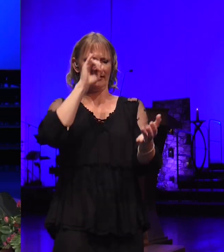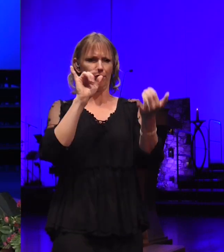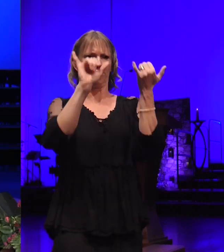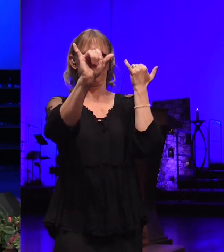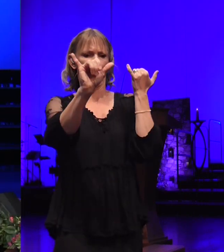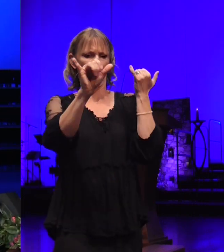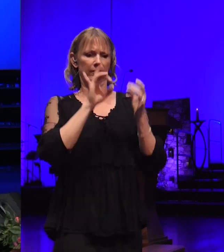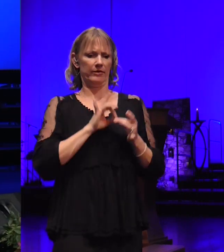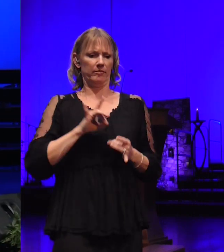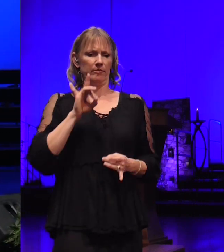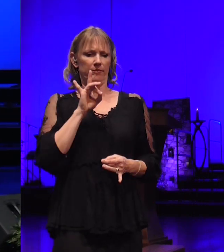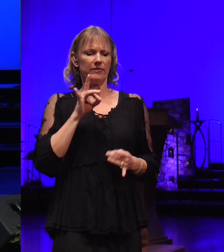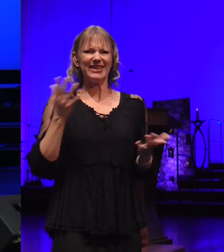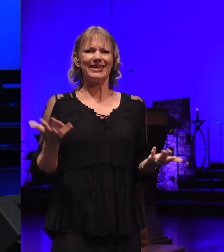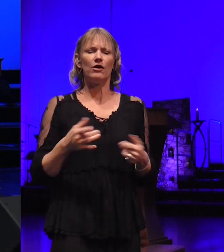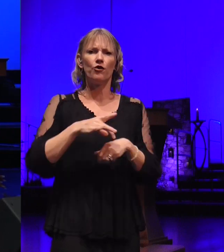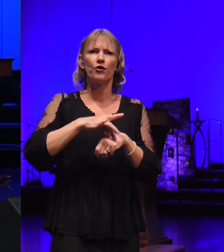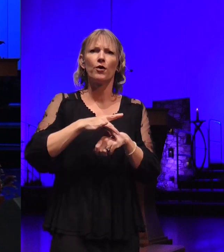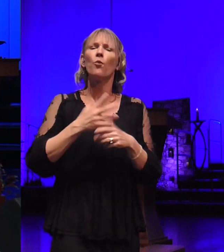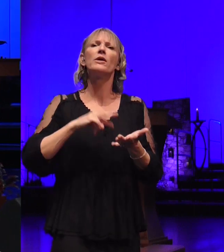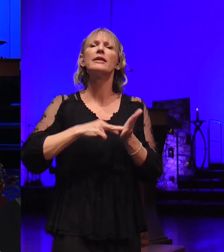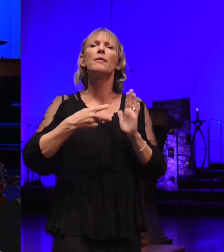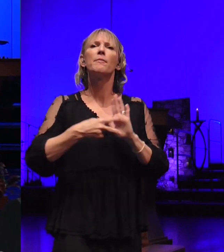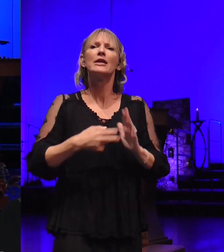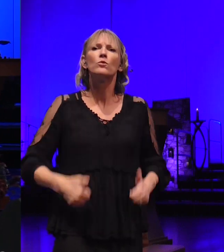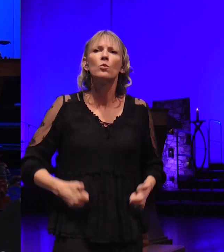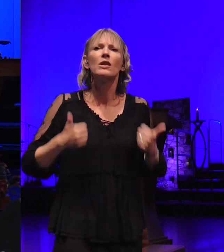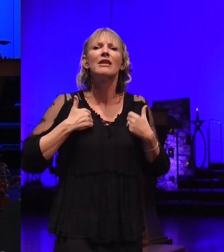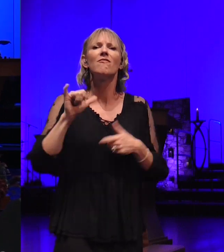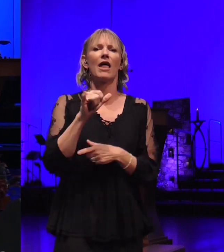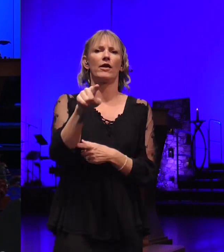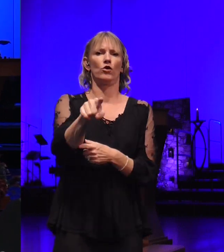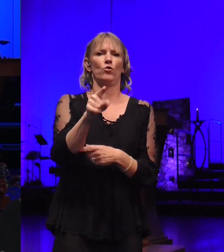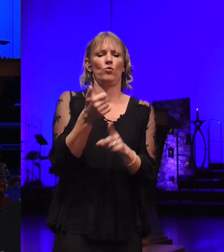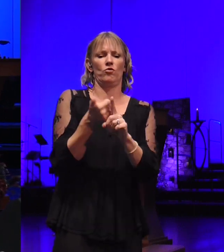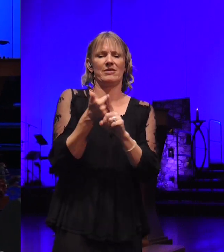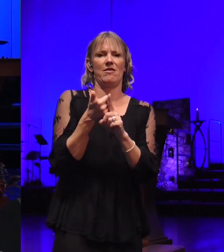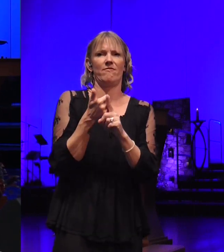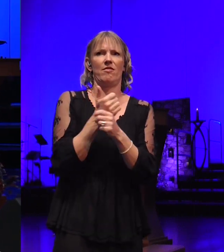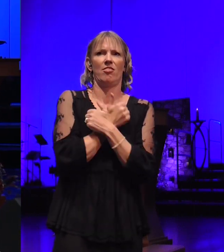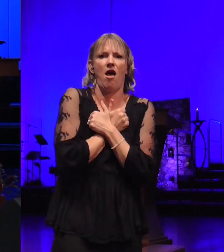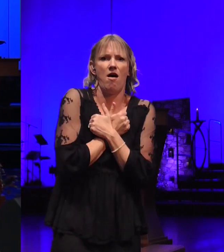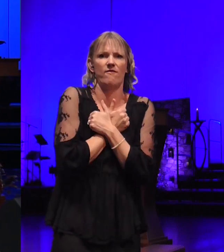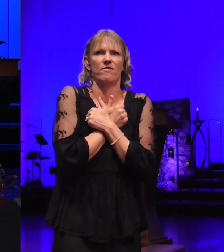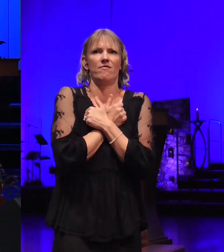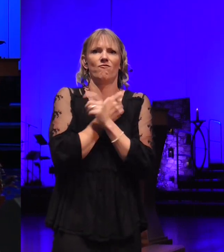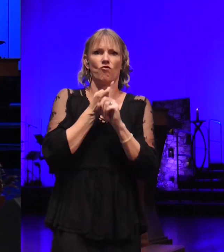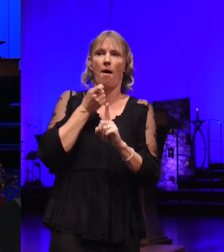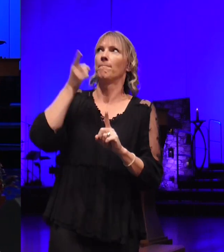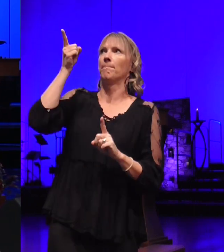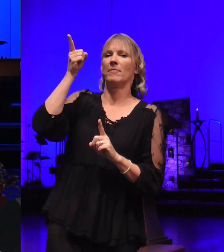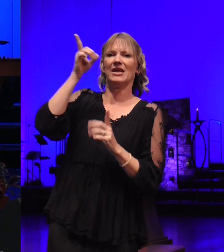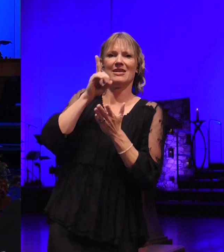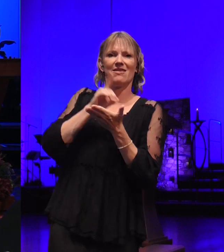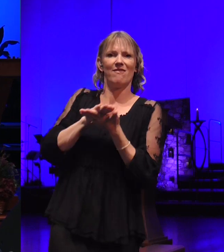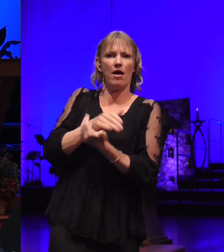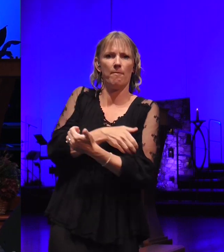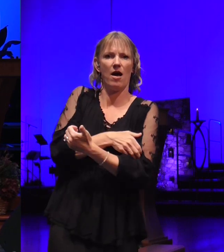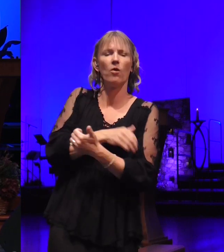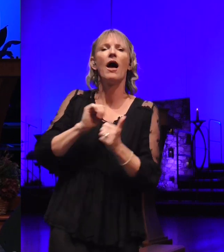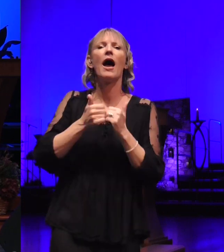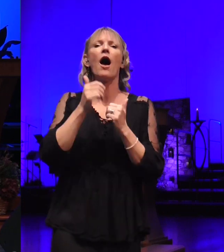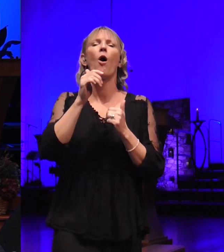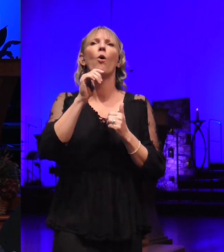earth? What does it mean to live like you are loved by a divine power? How do you live your